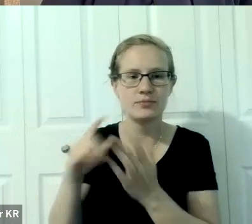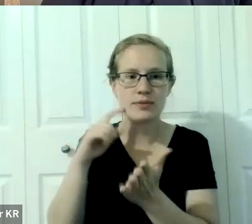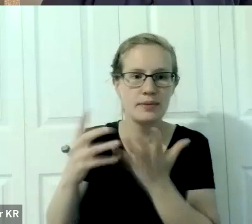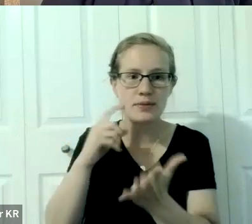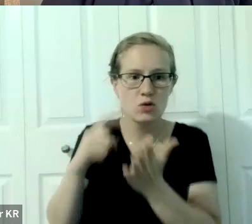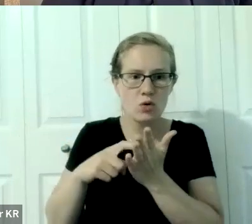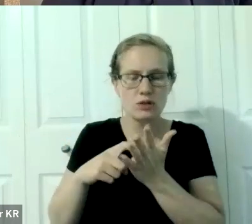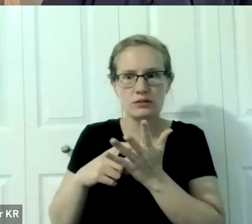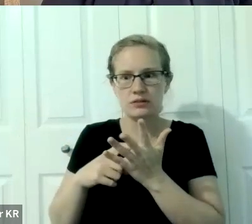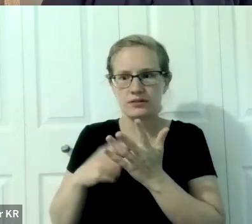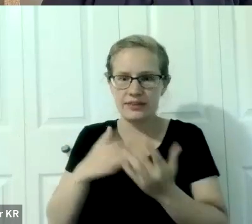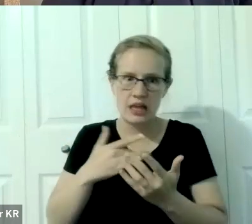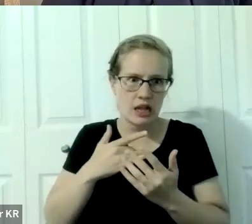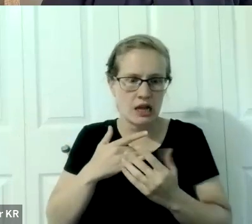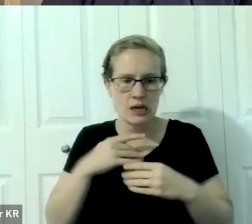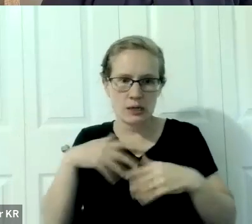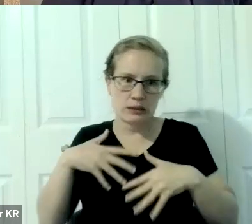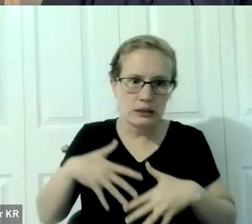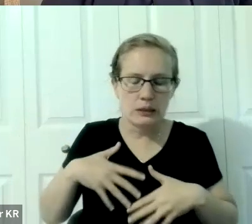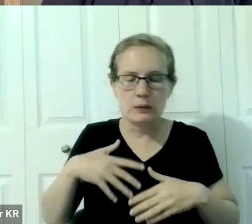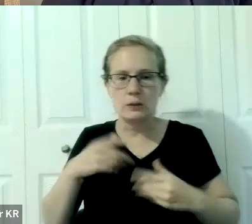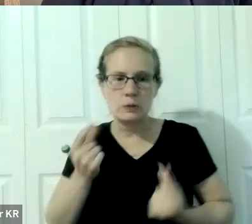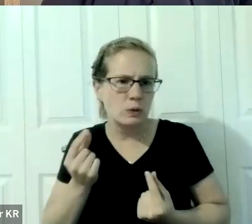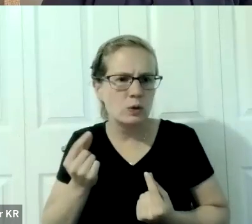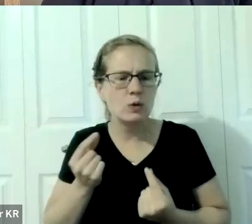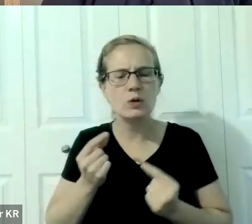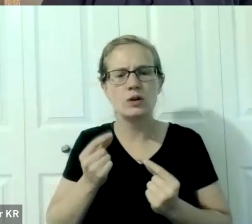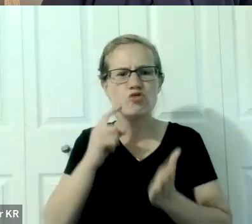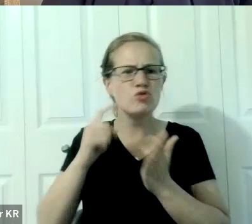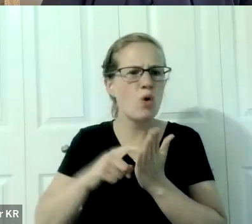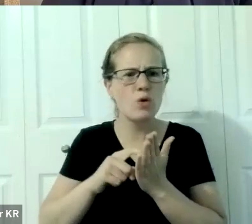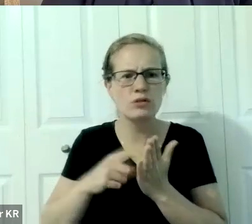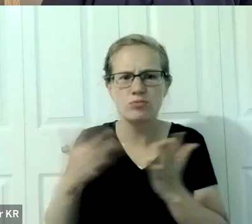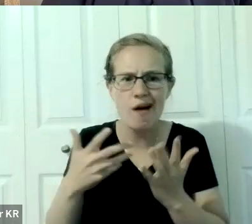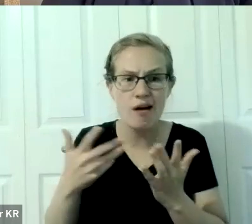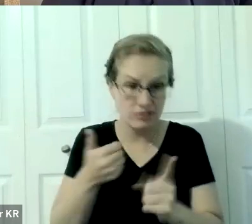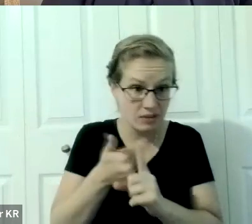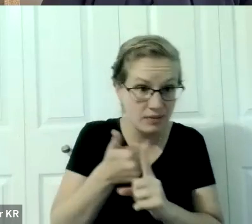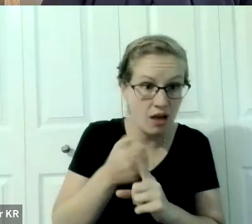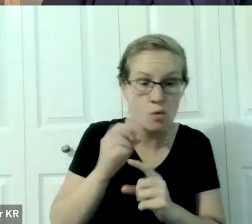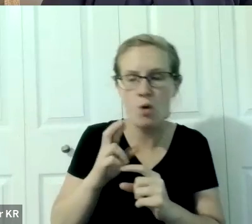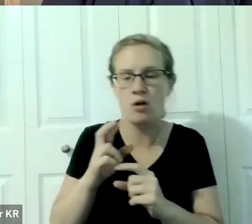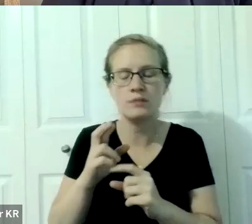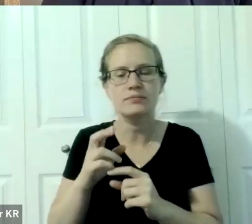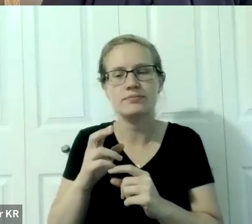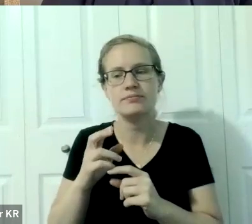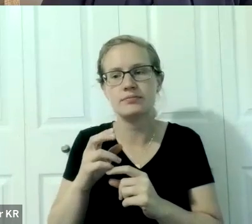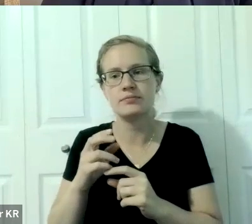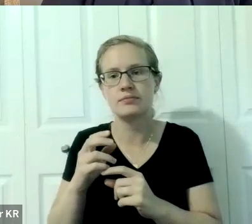some signs, or how would they, what should they be looking for, perhaps? Both themselves and perhaps as